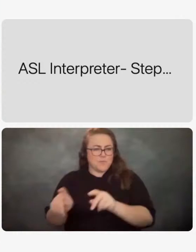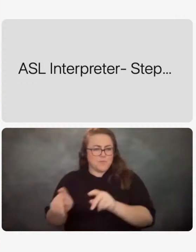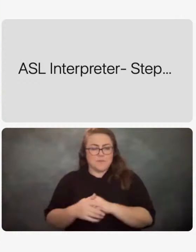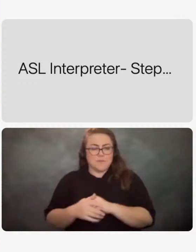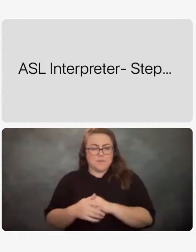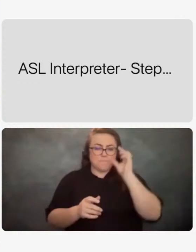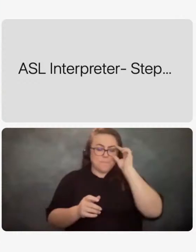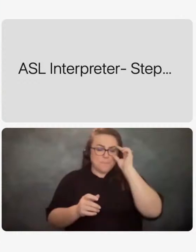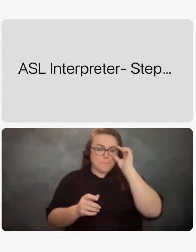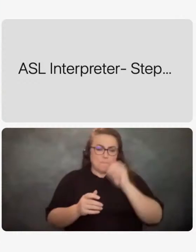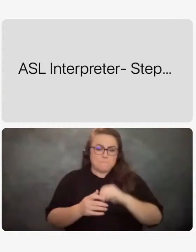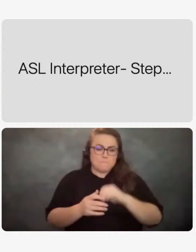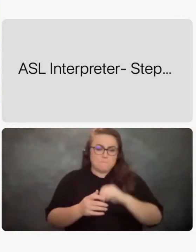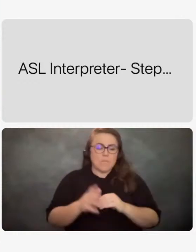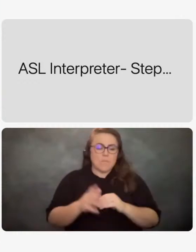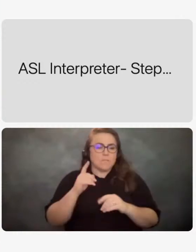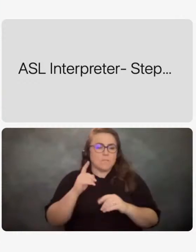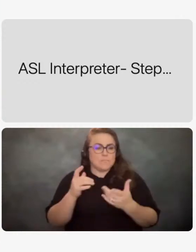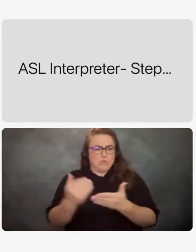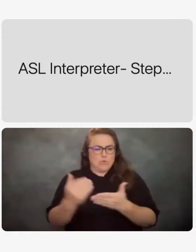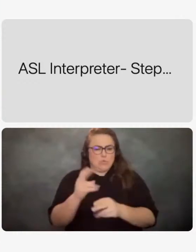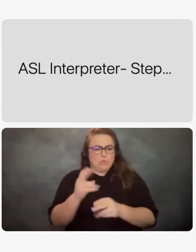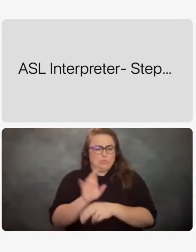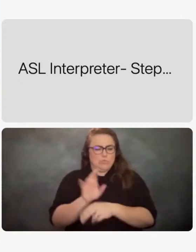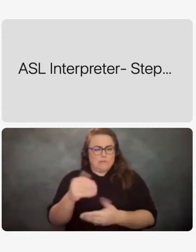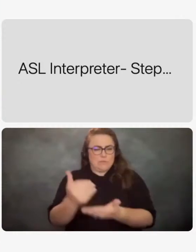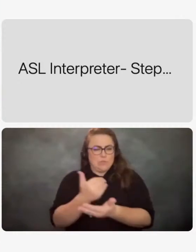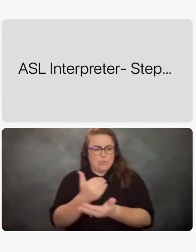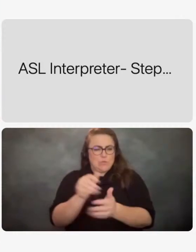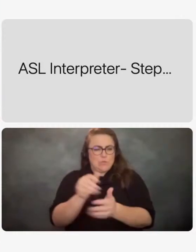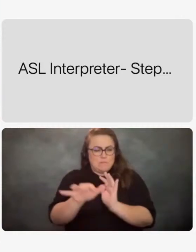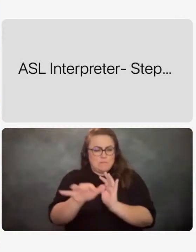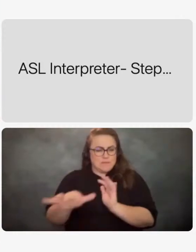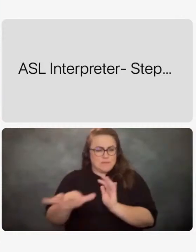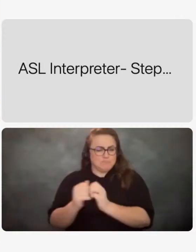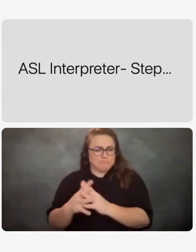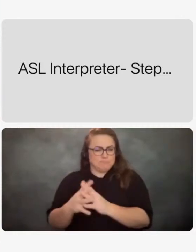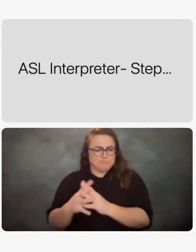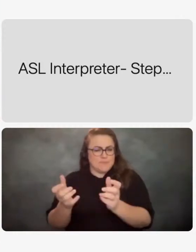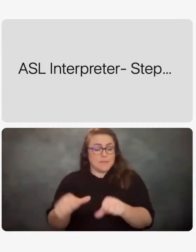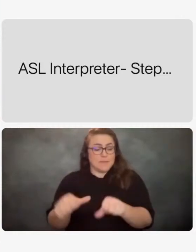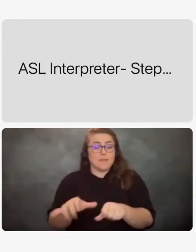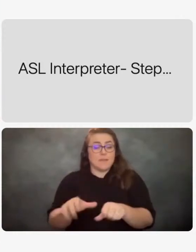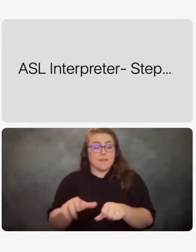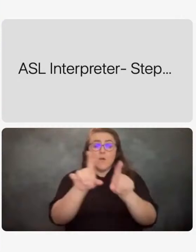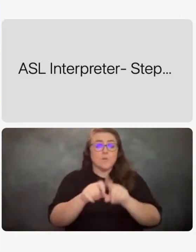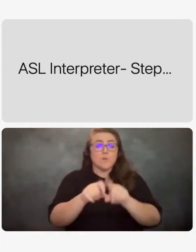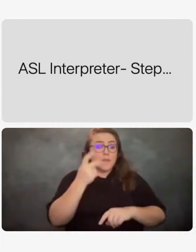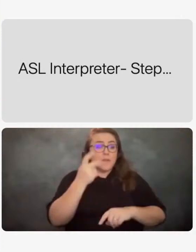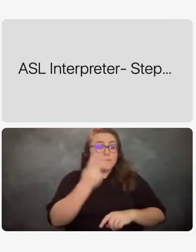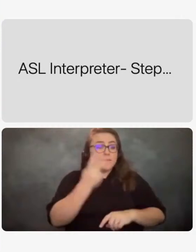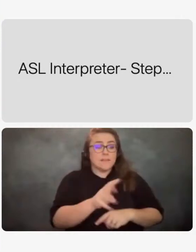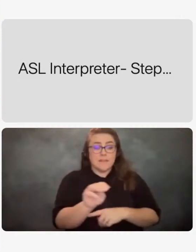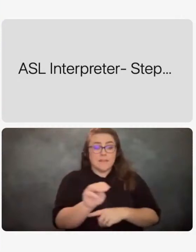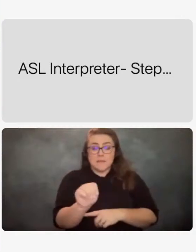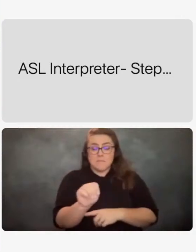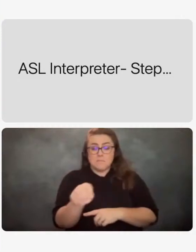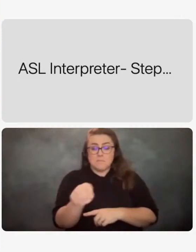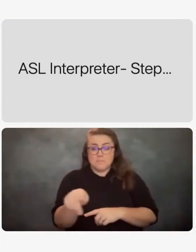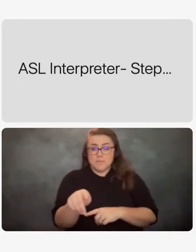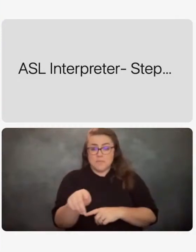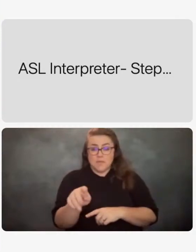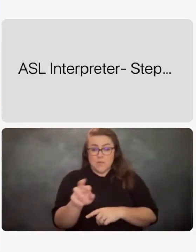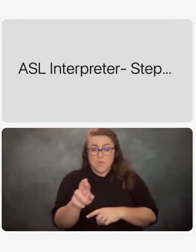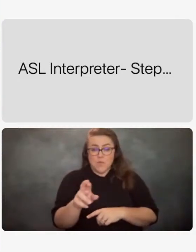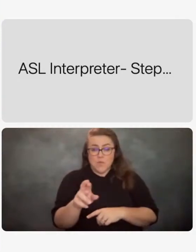spaces. You can see other examples of some of the large group areas, the multi-purpose spaces, what those look like today. Those are designed much differently